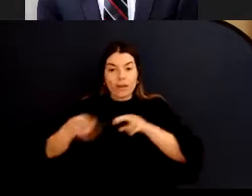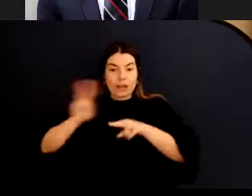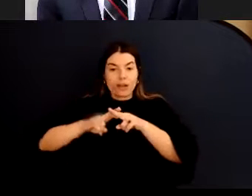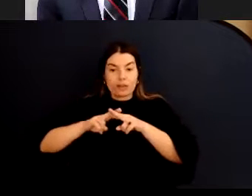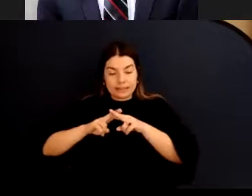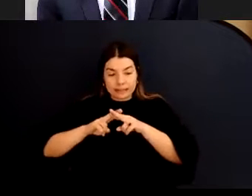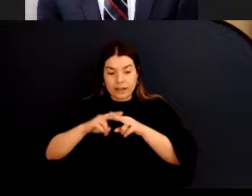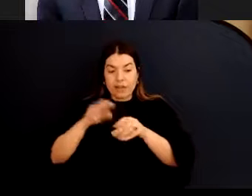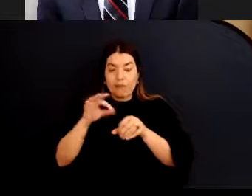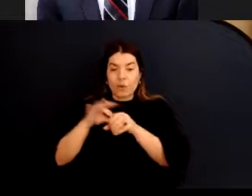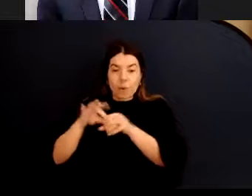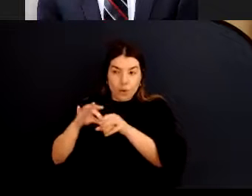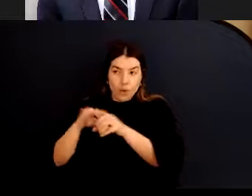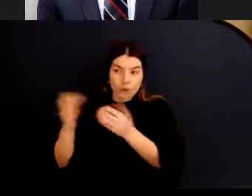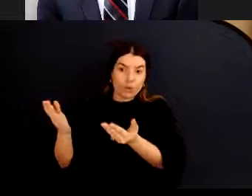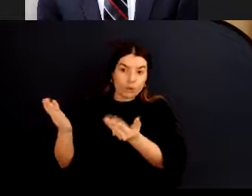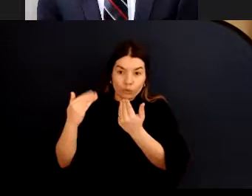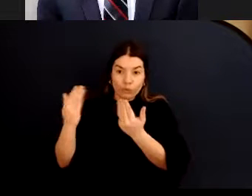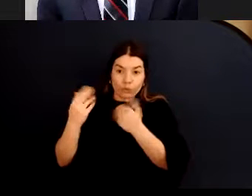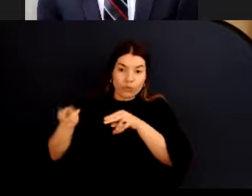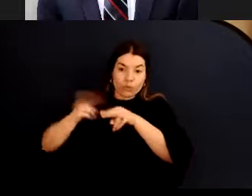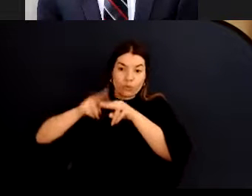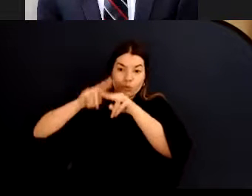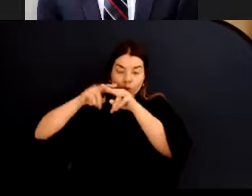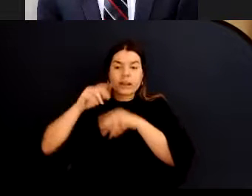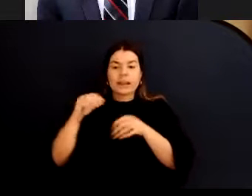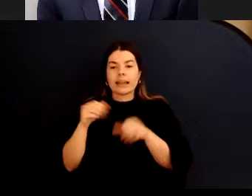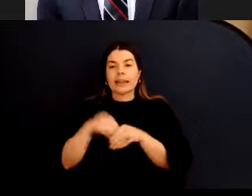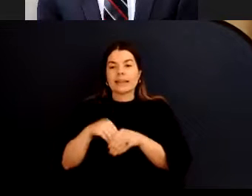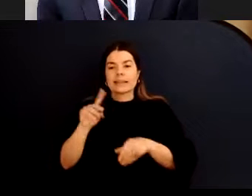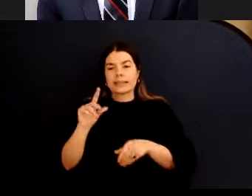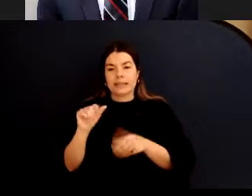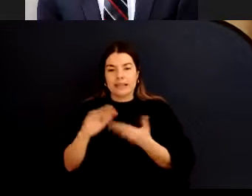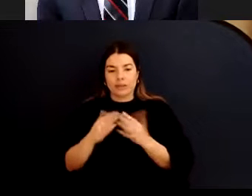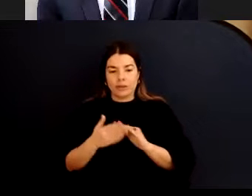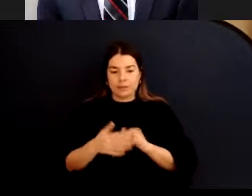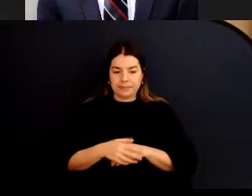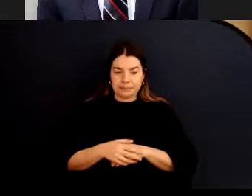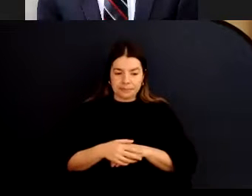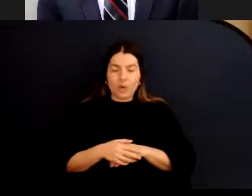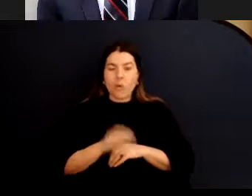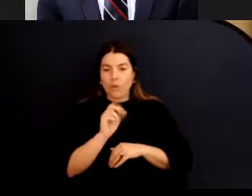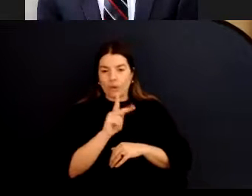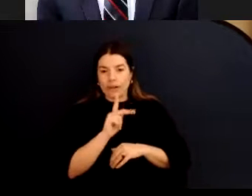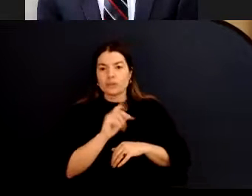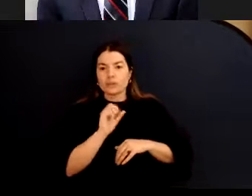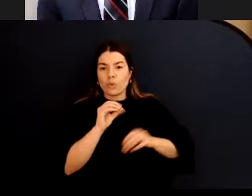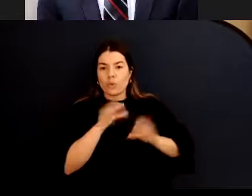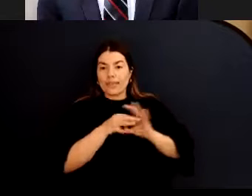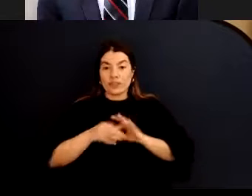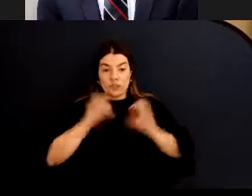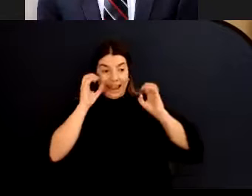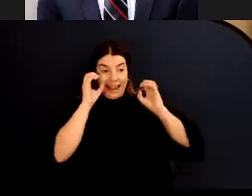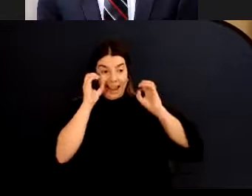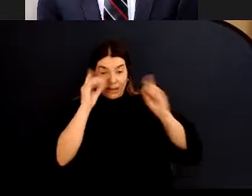from the disability community. Okay. Okay, as far as in regards to educating the voters, I think this